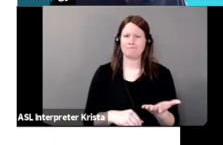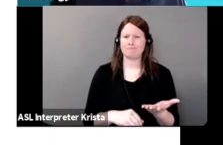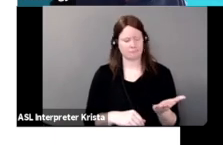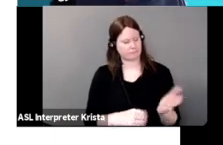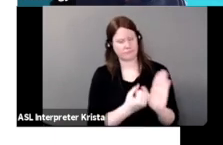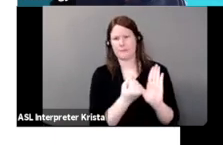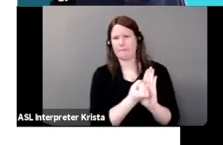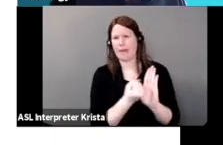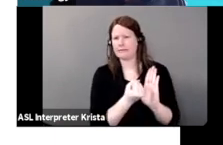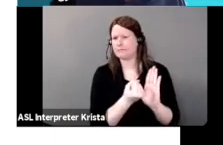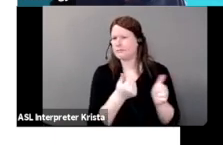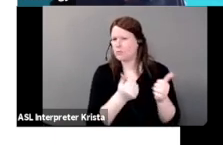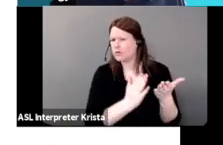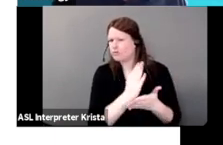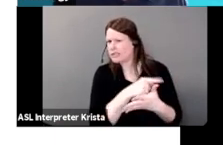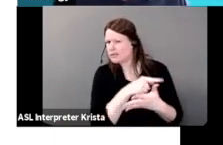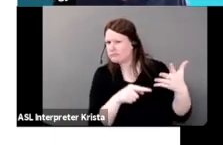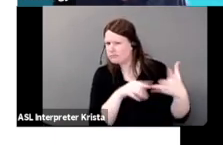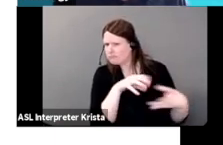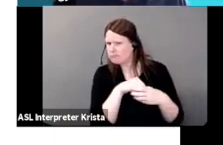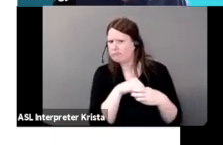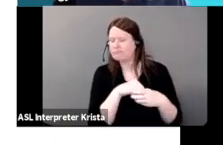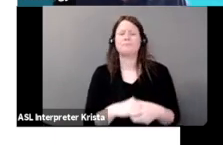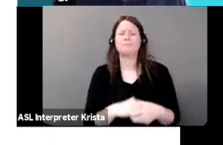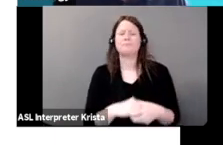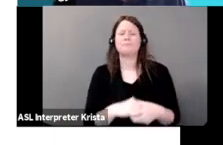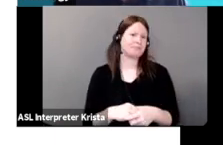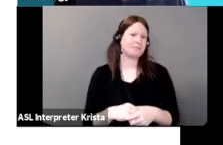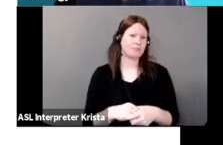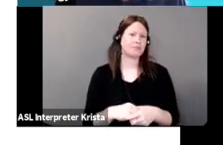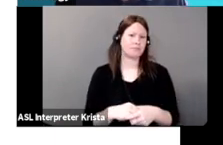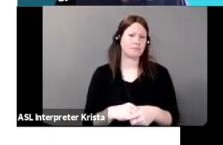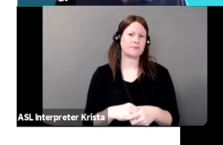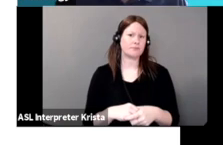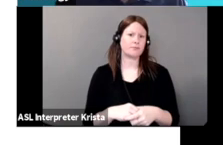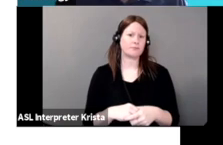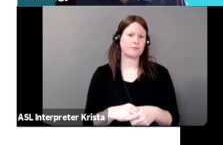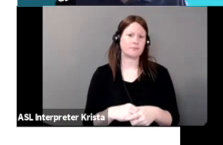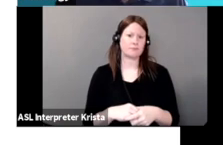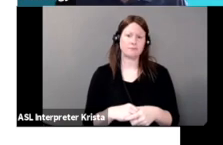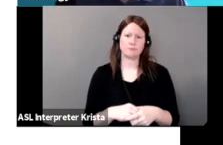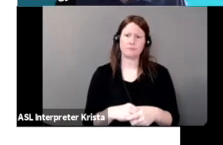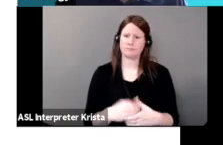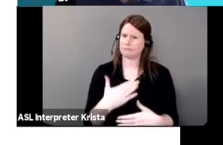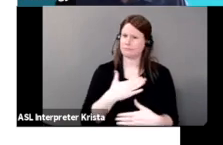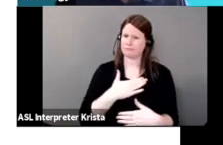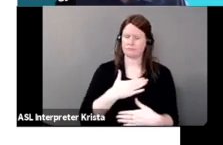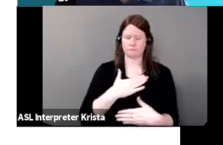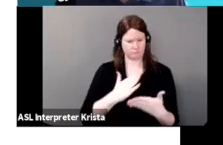So the patent allows the patentee the exclusive right to make,